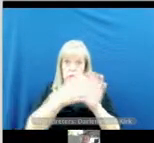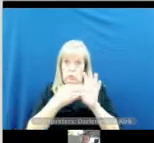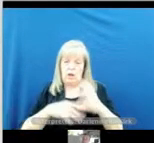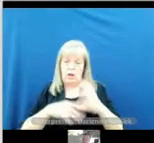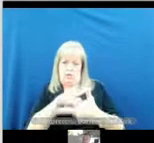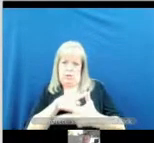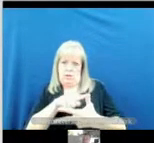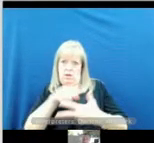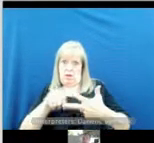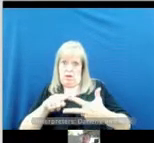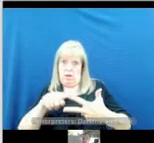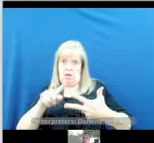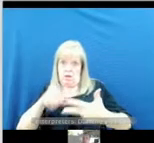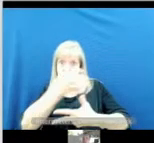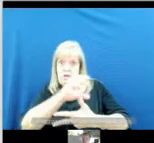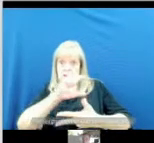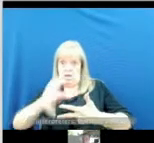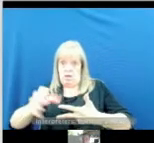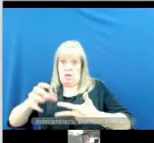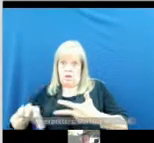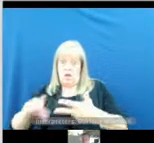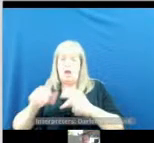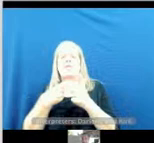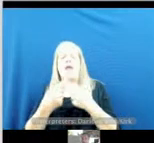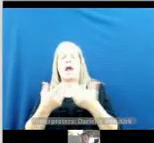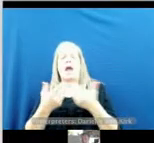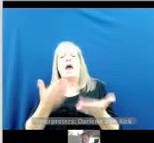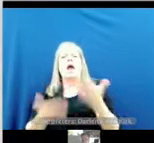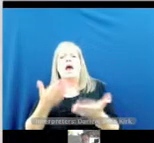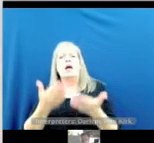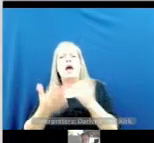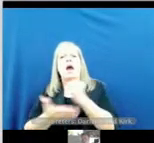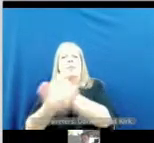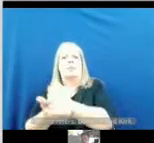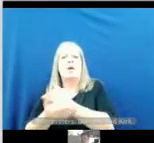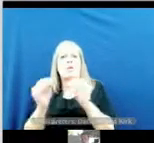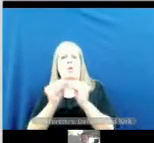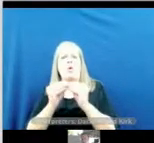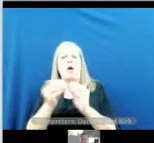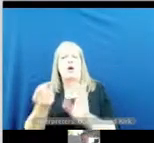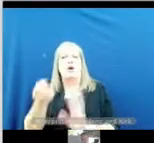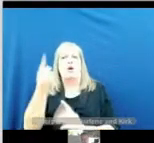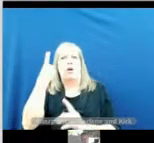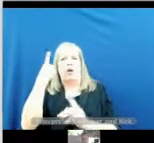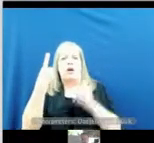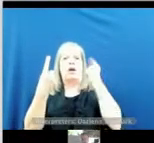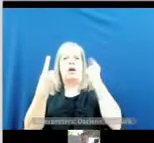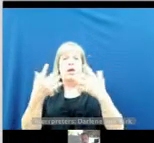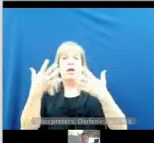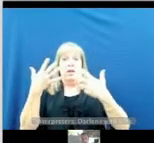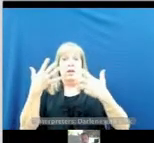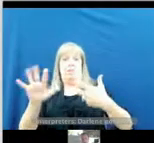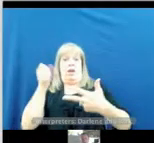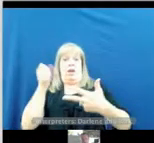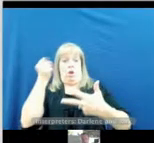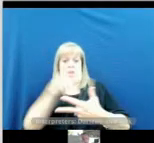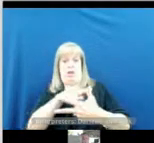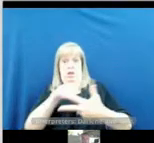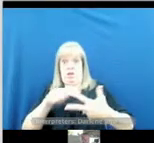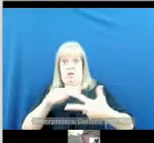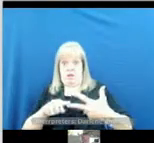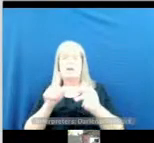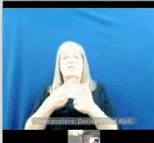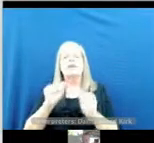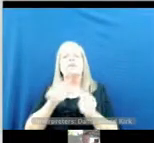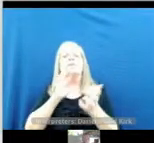an easier way for people to start to comprehend information and then be able to talk about strategies in terms of access. So I was